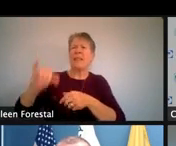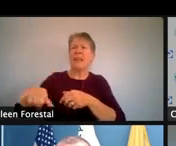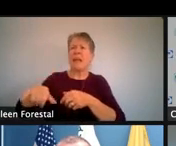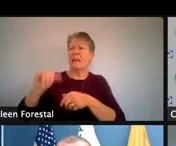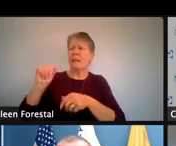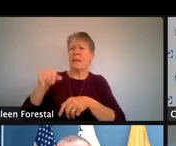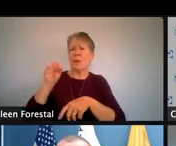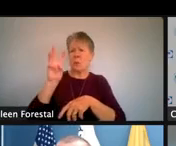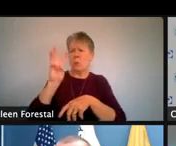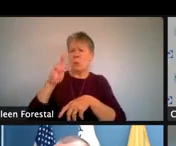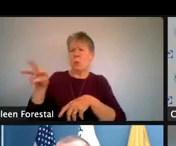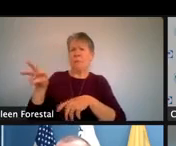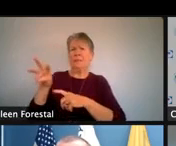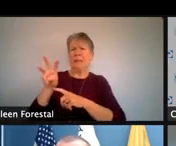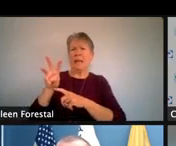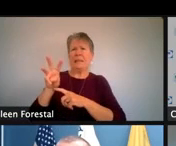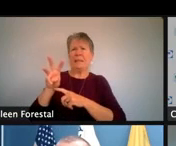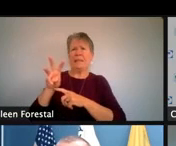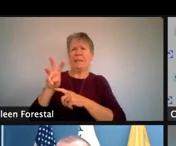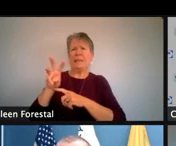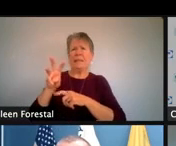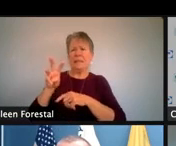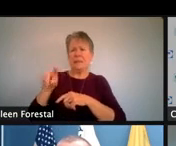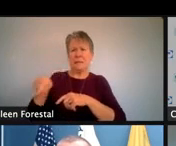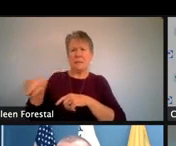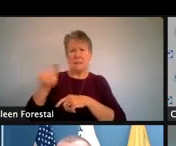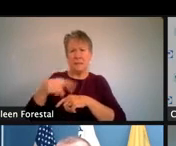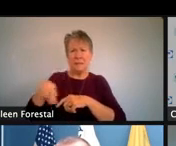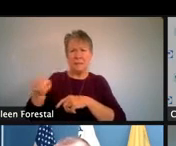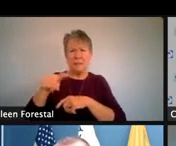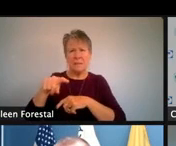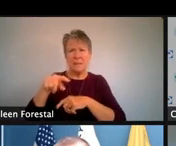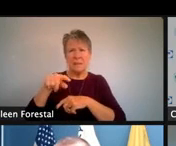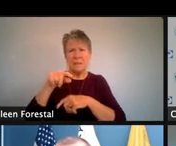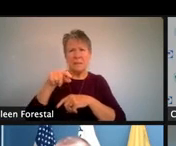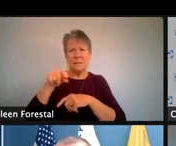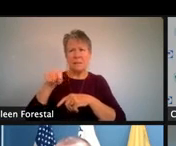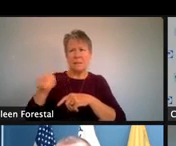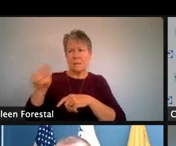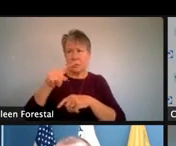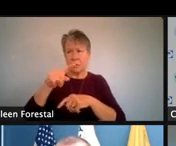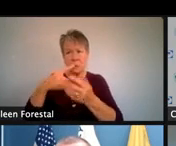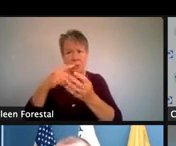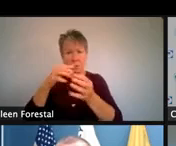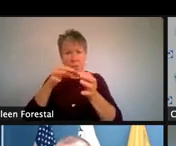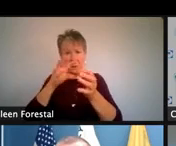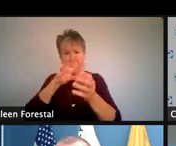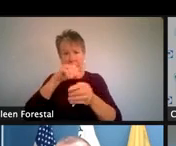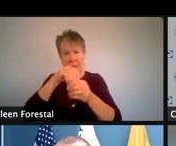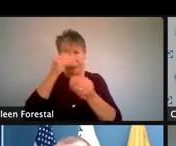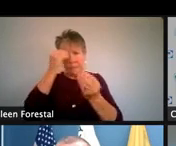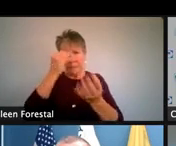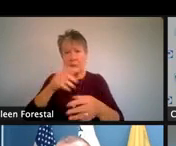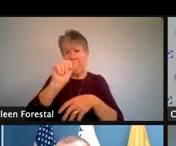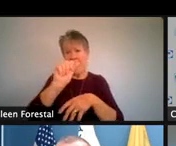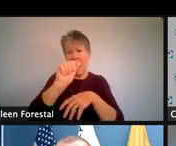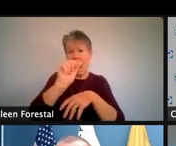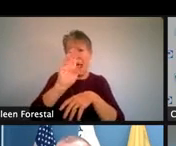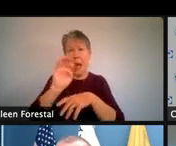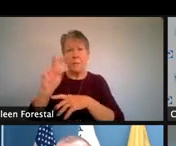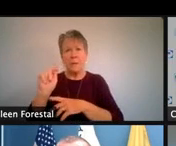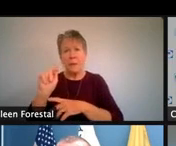side and linking up that data effectively into our own public numbers. And these are not, by the